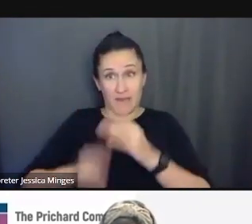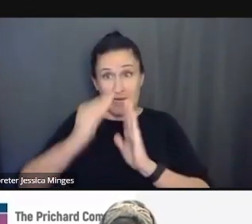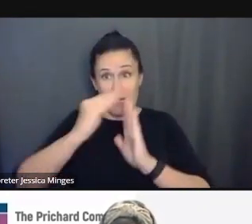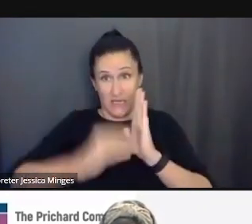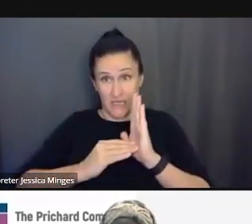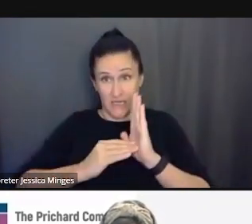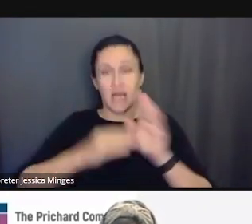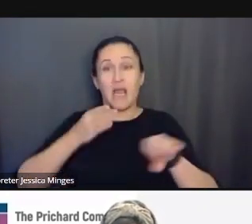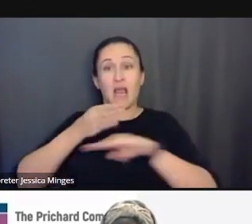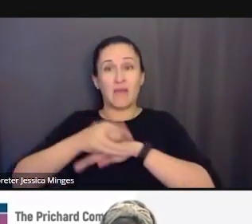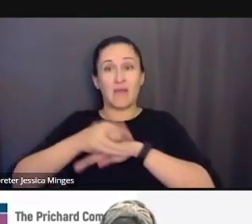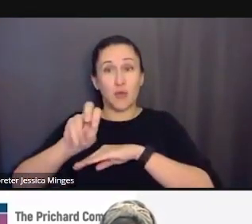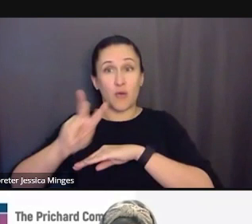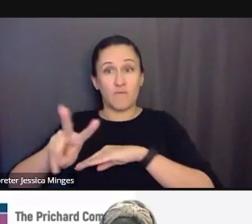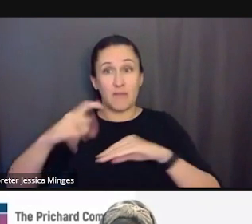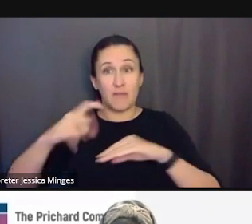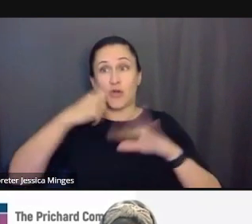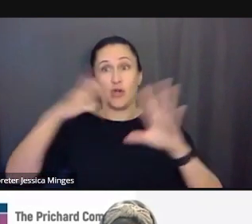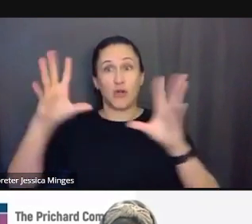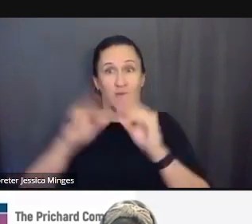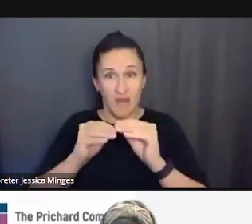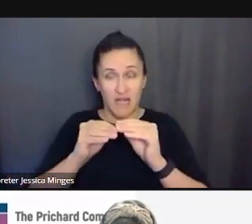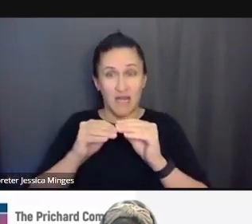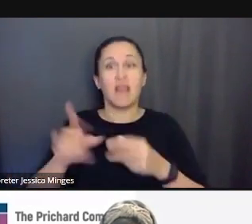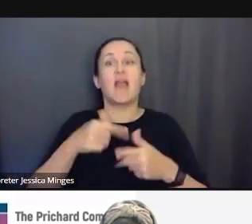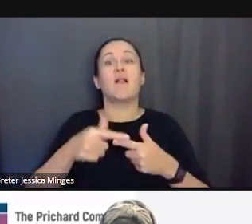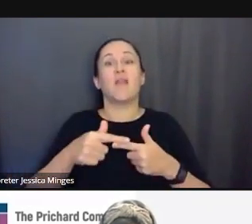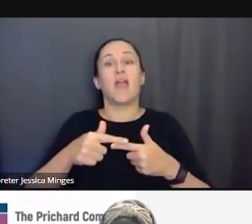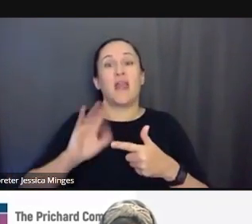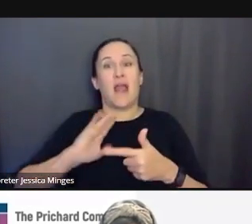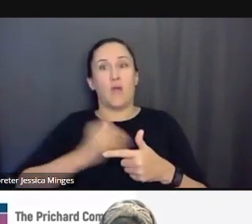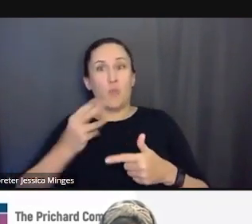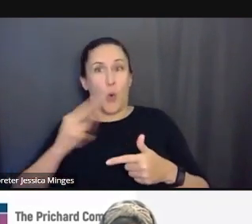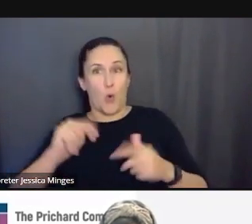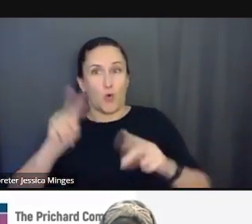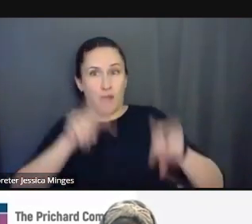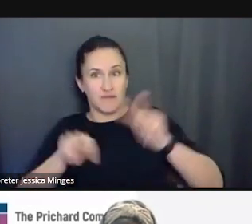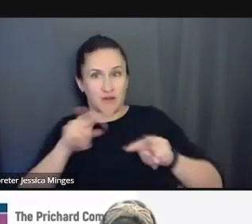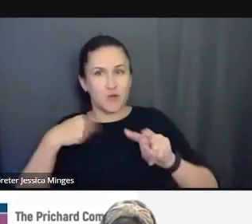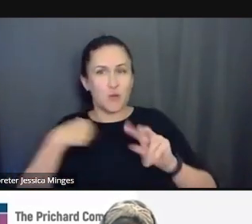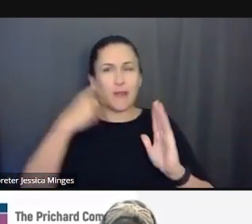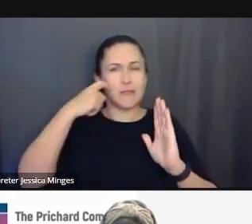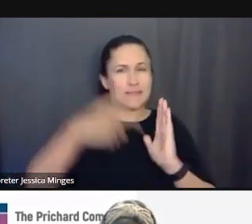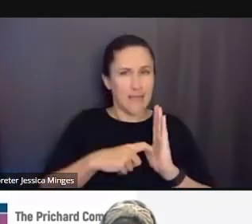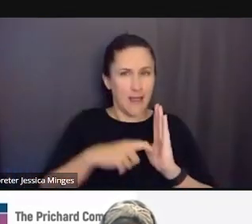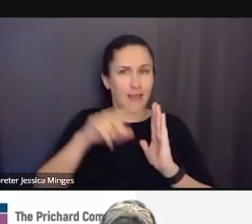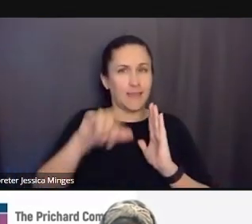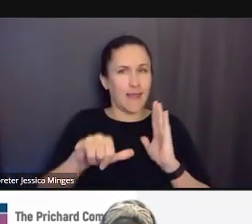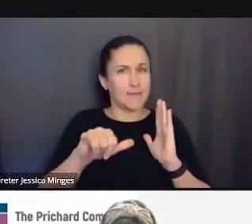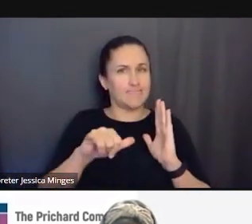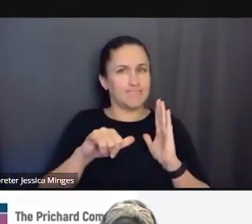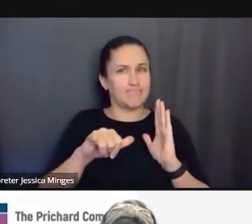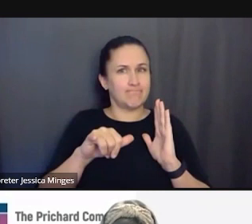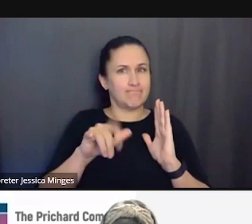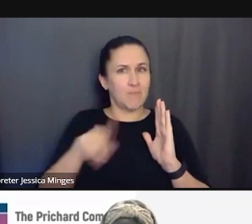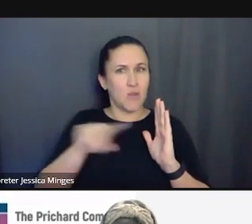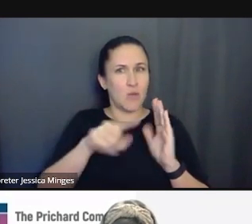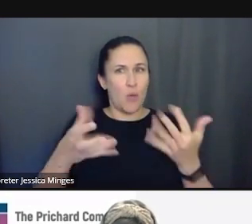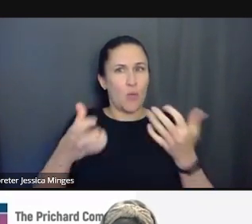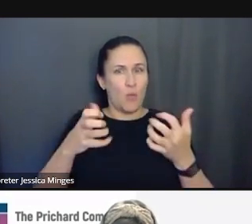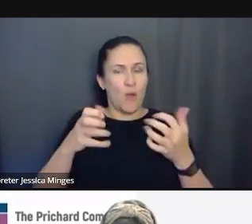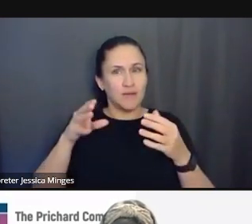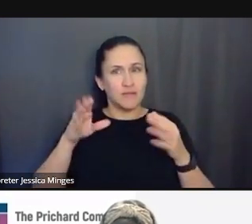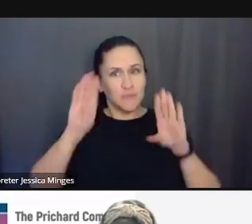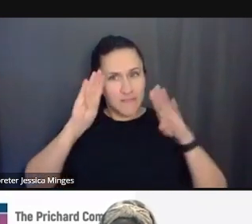following the November convening and our own observation, we could tell that you want to spend your